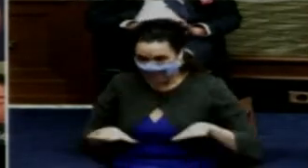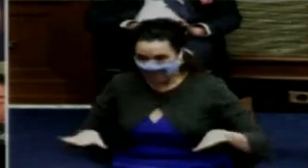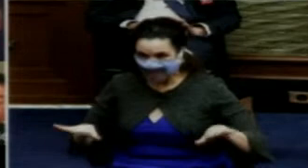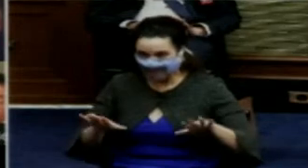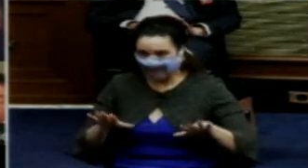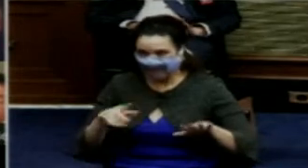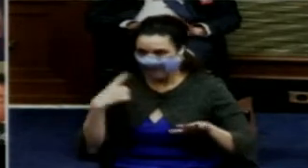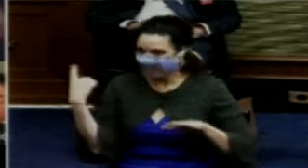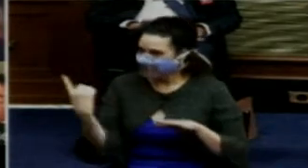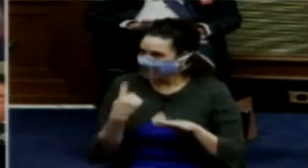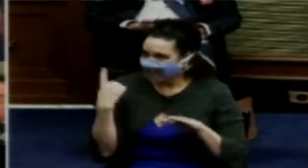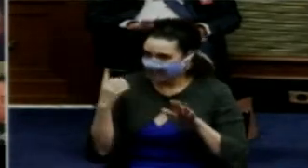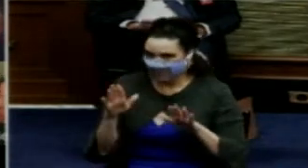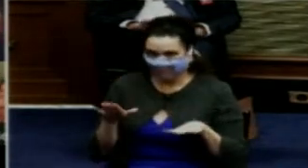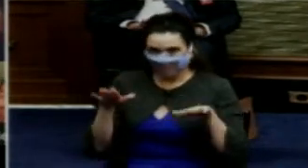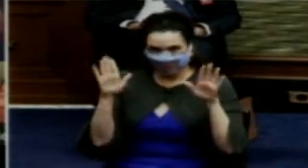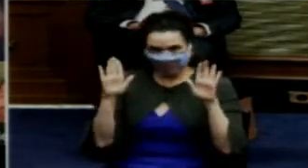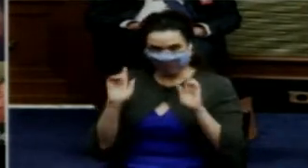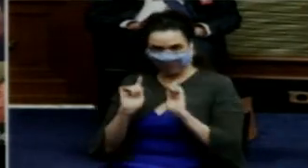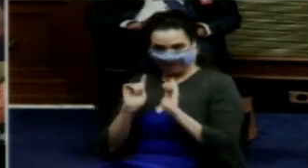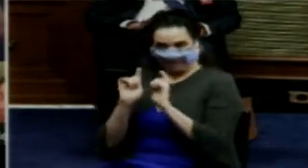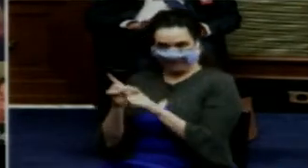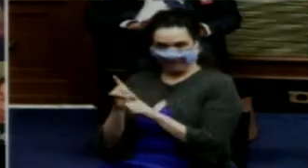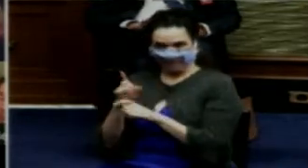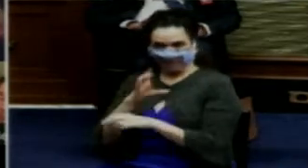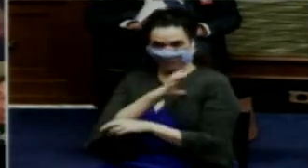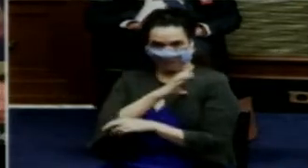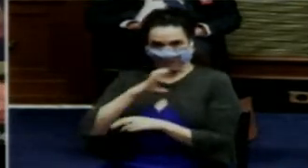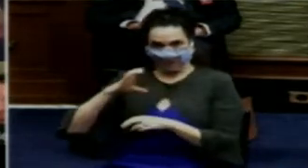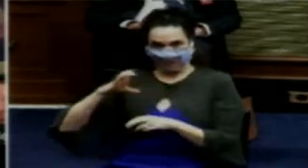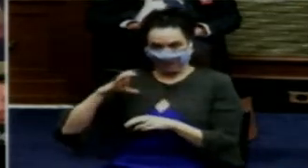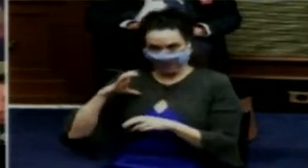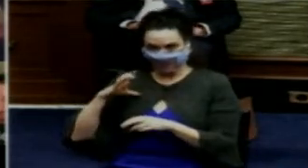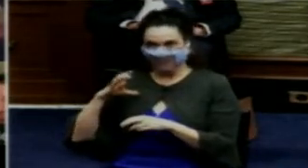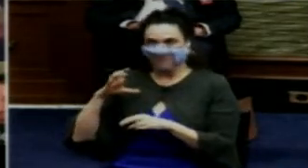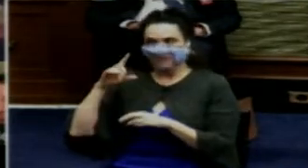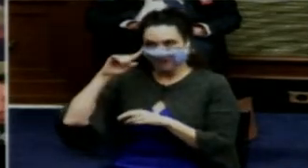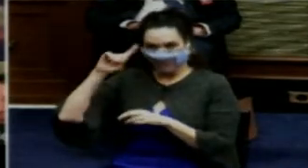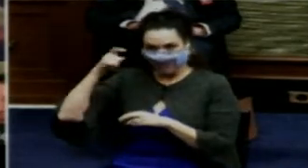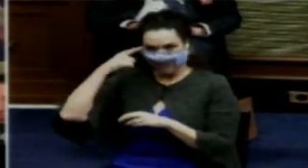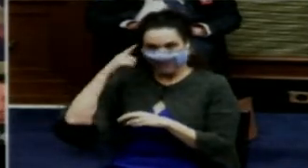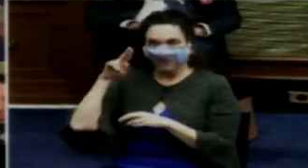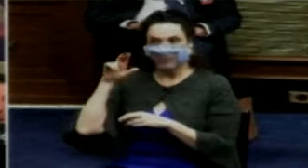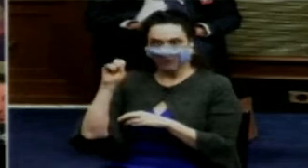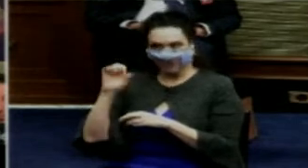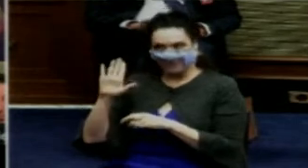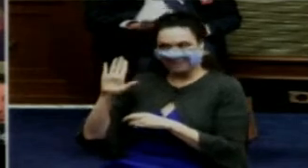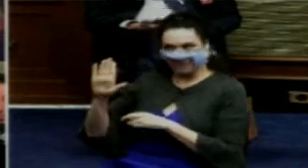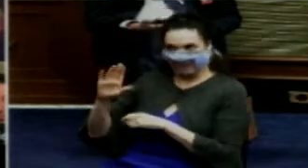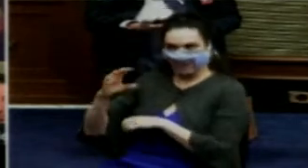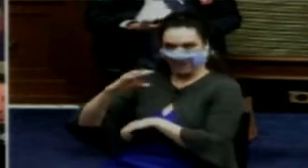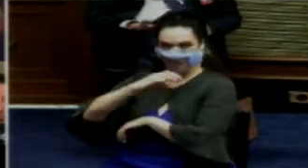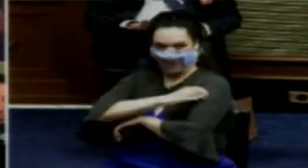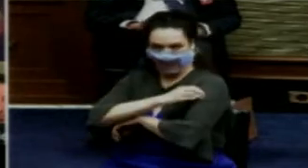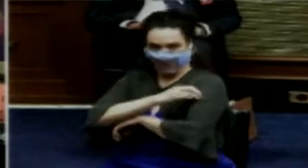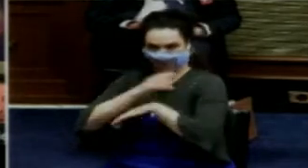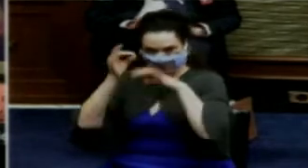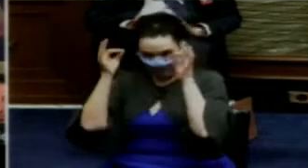and relinquished to Congress and government of the United States in full and absolute